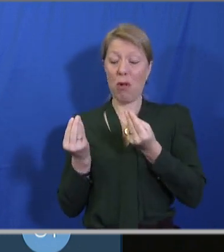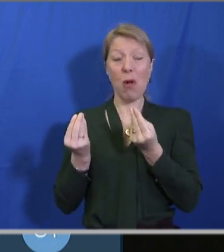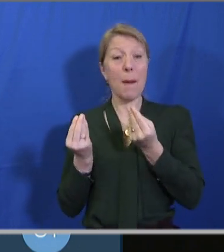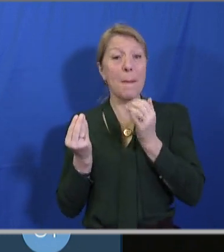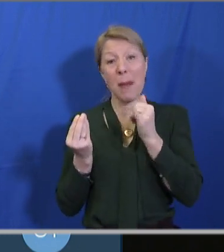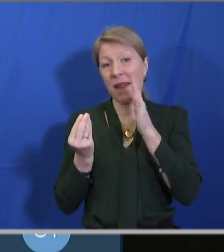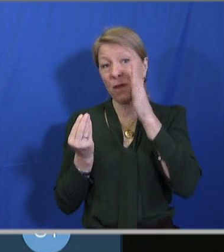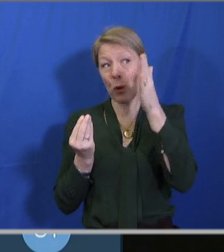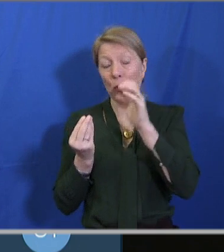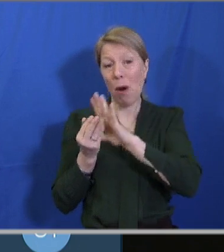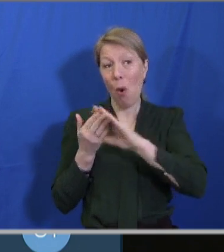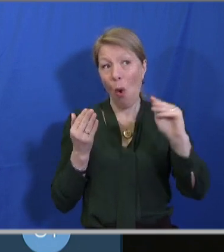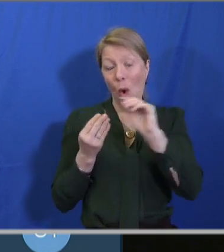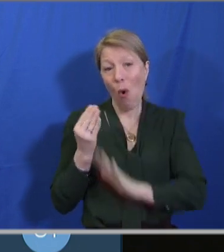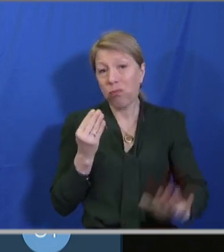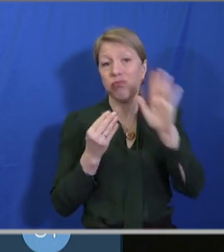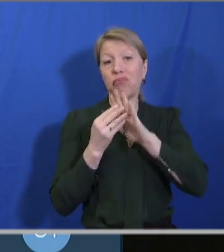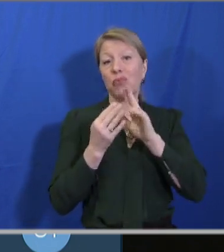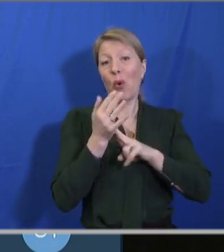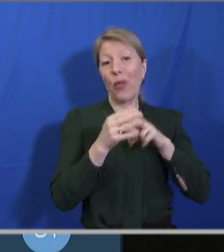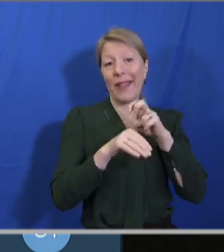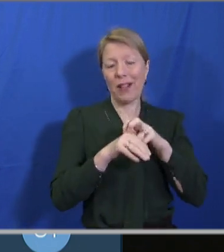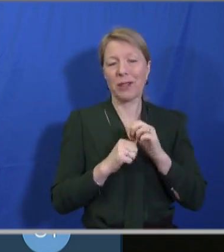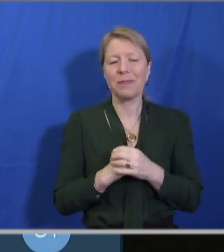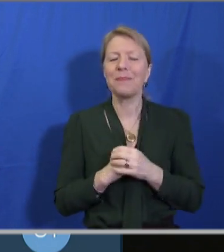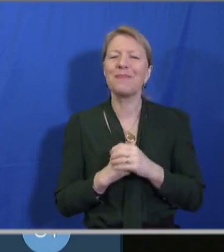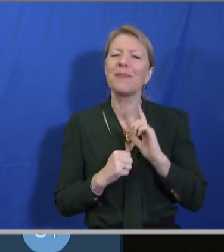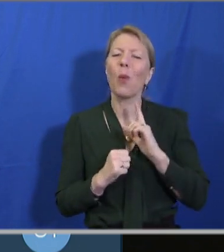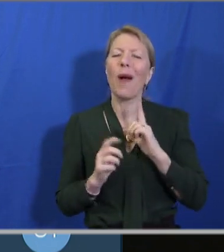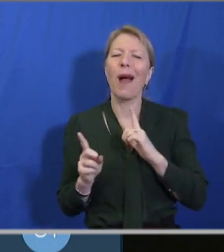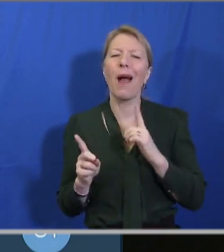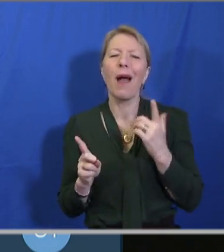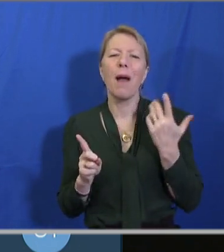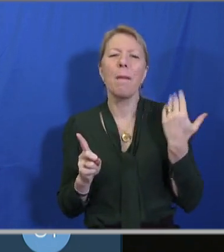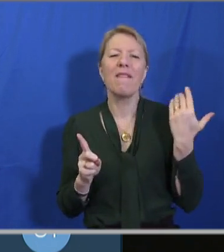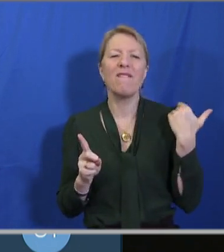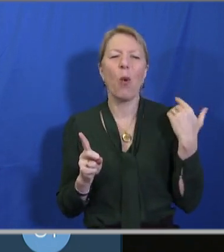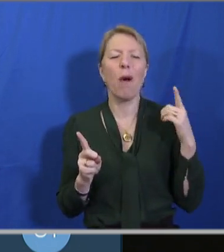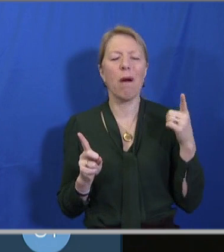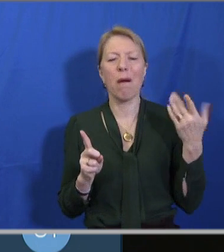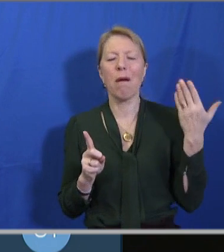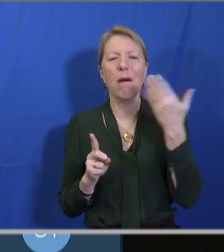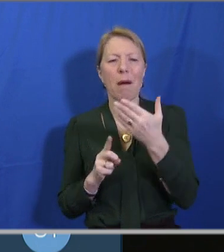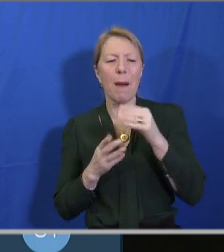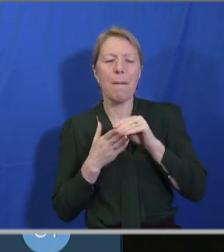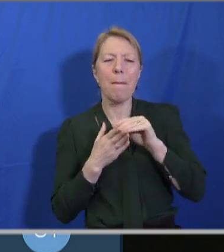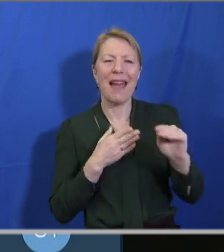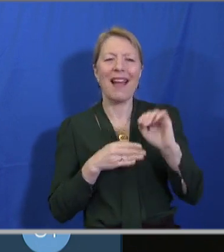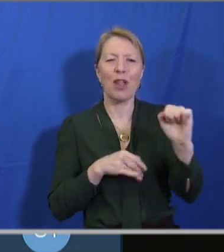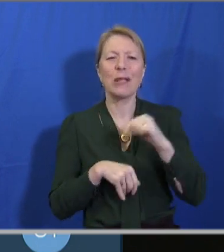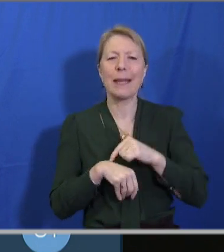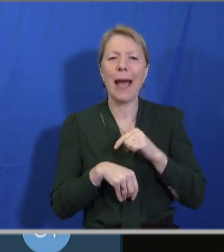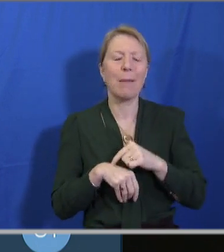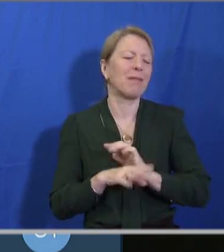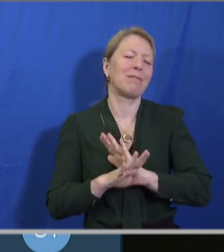pilot. It moves away from a time for task model towards an outcomes model, whereby